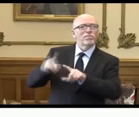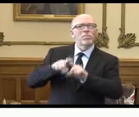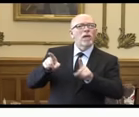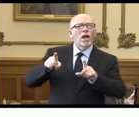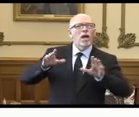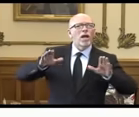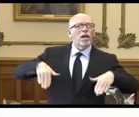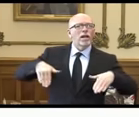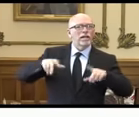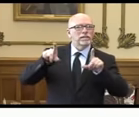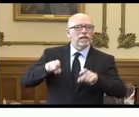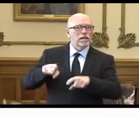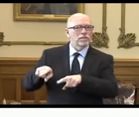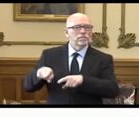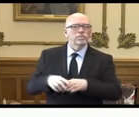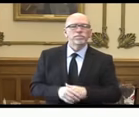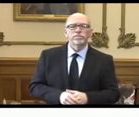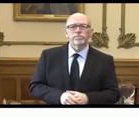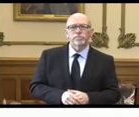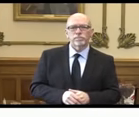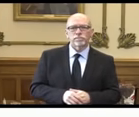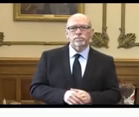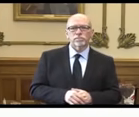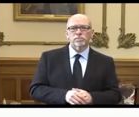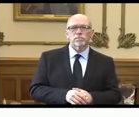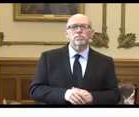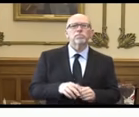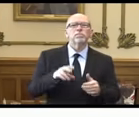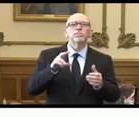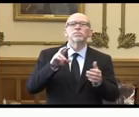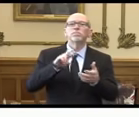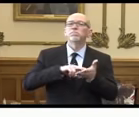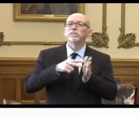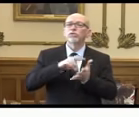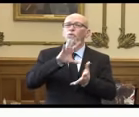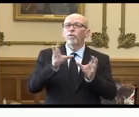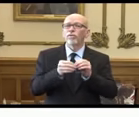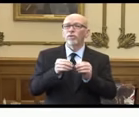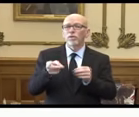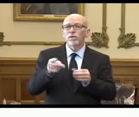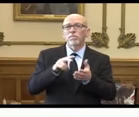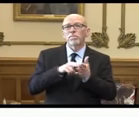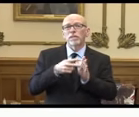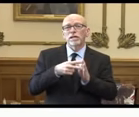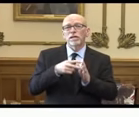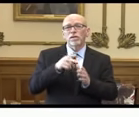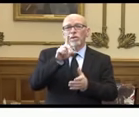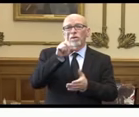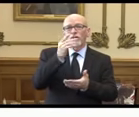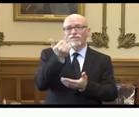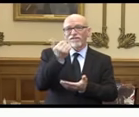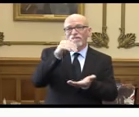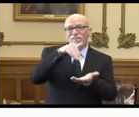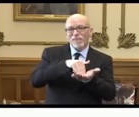not done. So overall, this number brings us up to